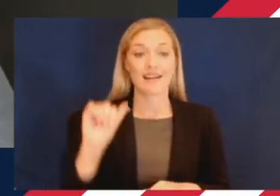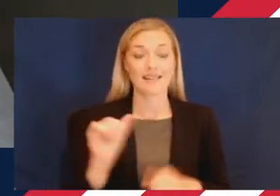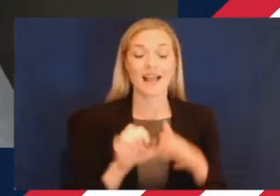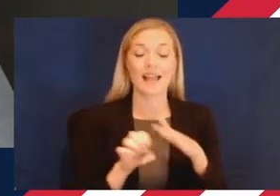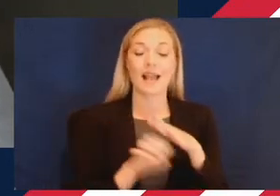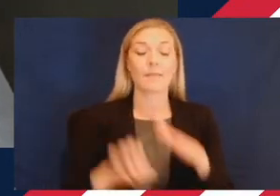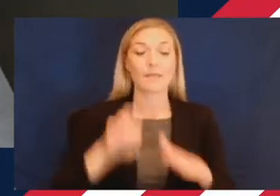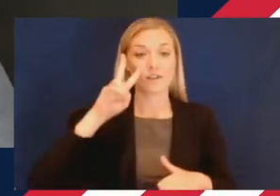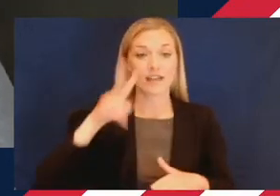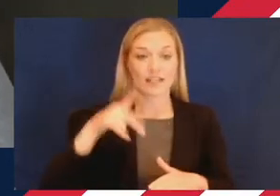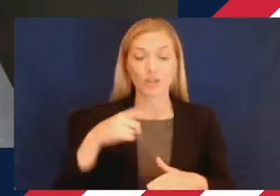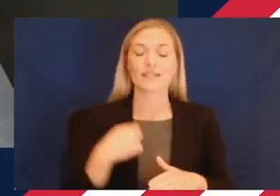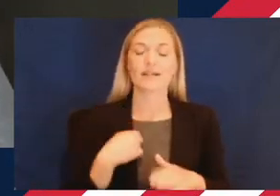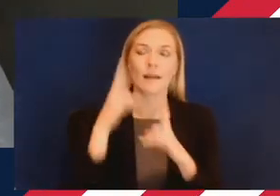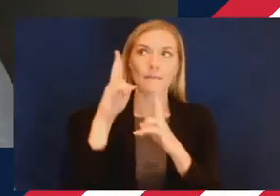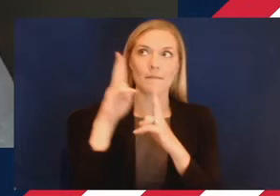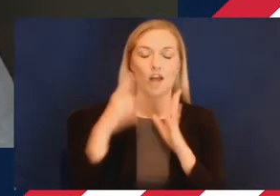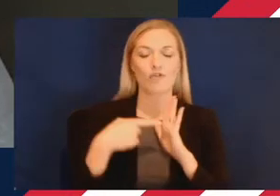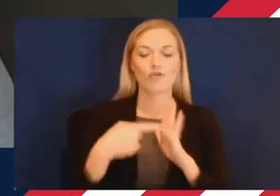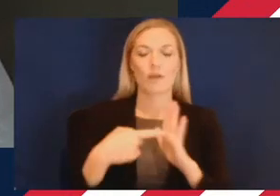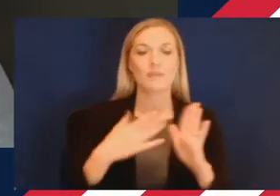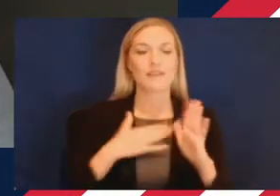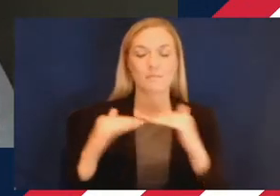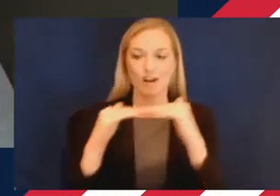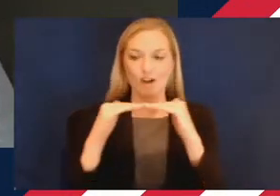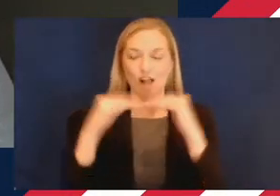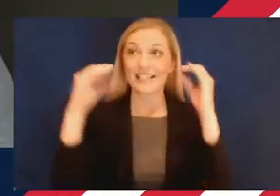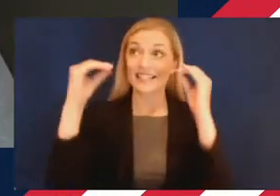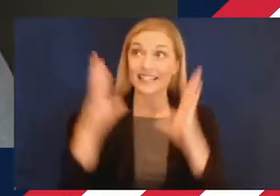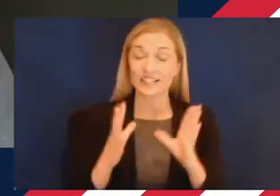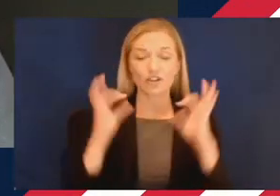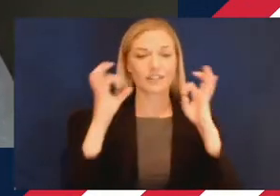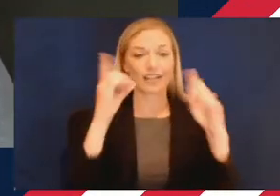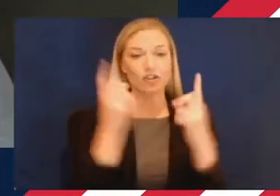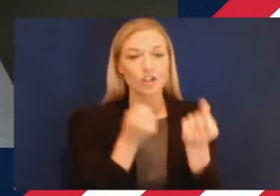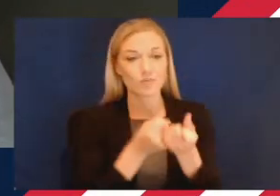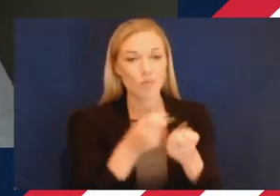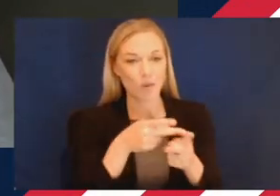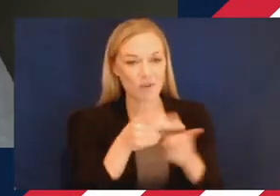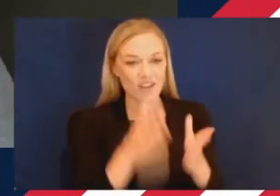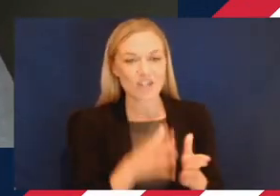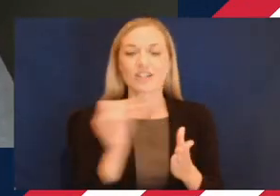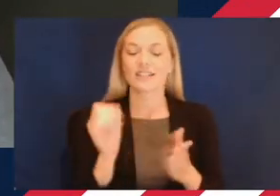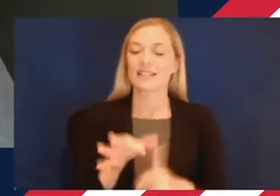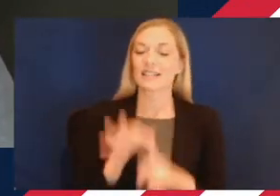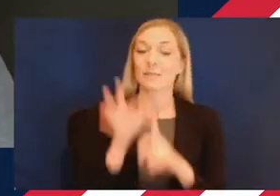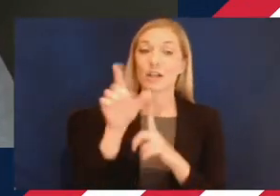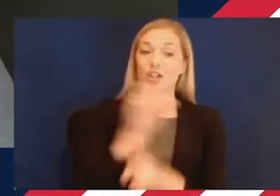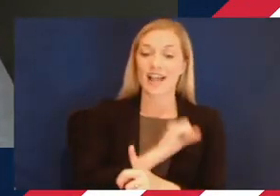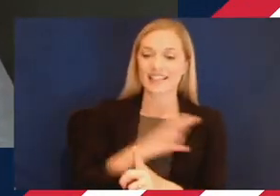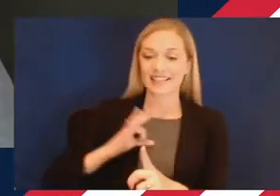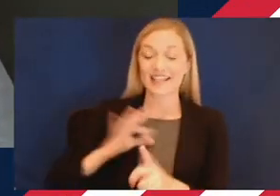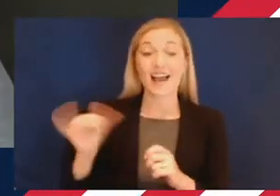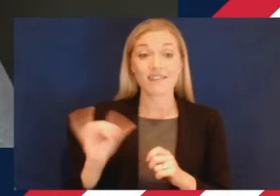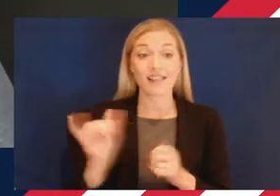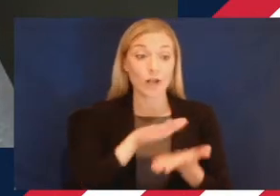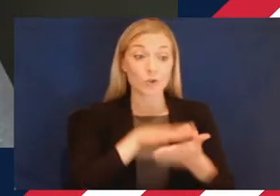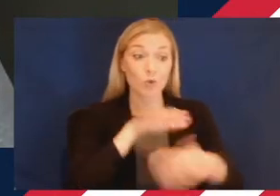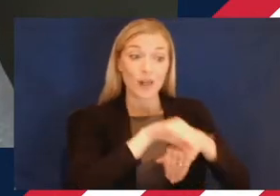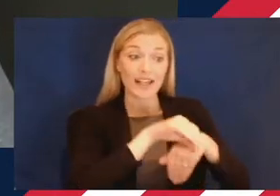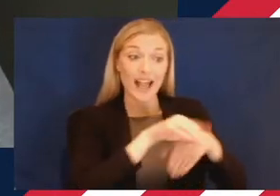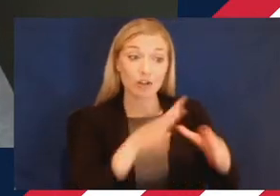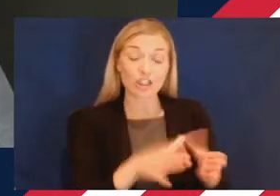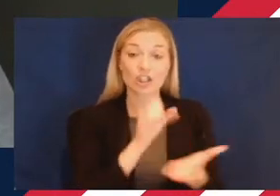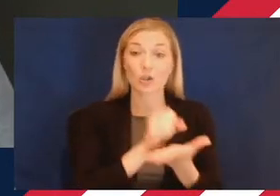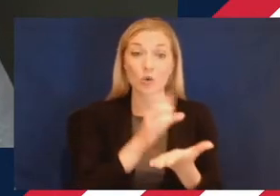to represent my colleagues, the teachers, education support professionals, and specialized staff, like school counselors and social workers, who teach